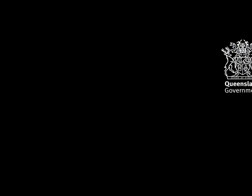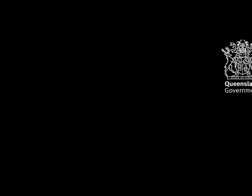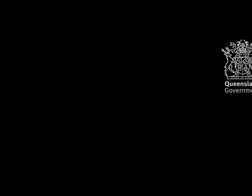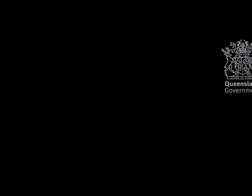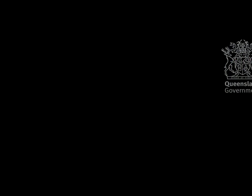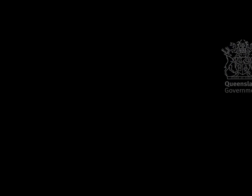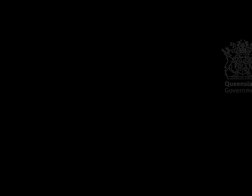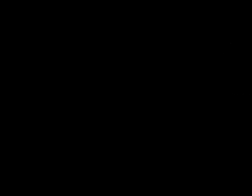It's Gabriel that?isation